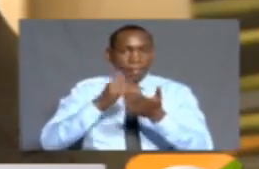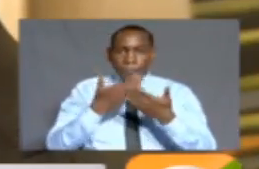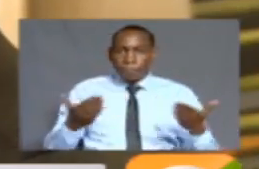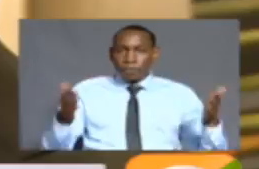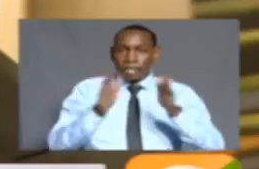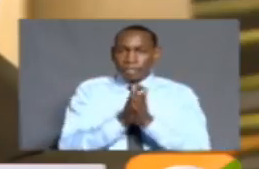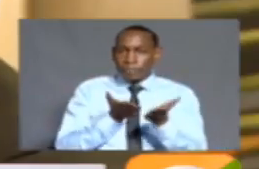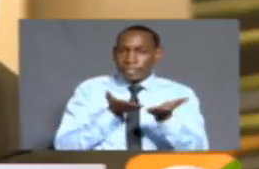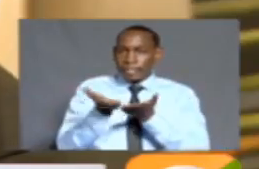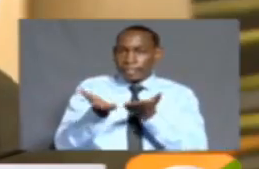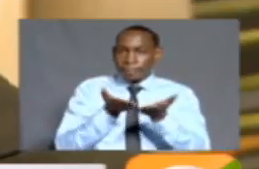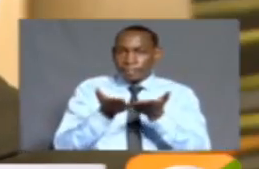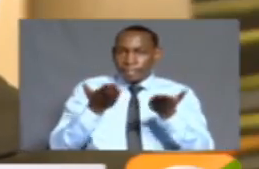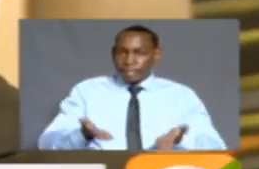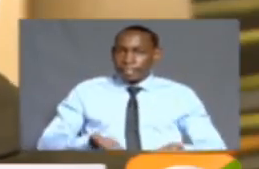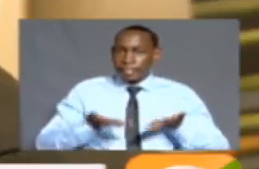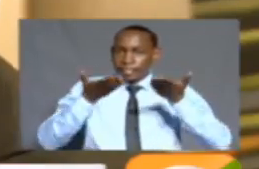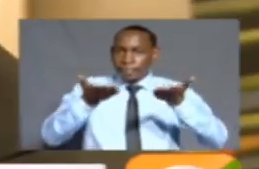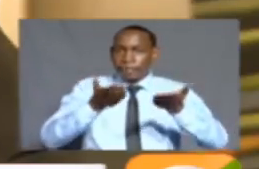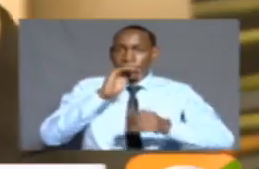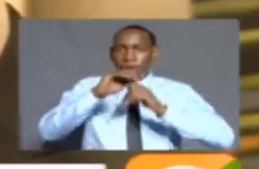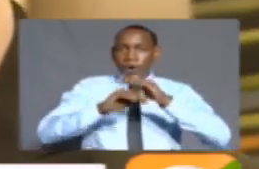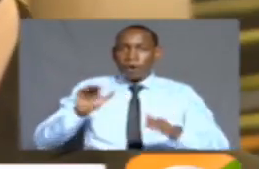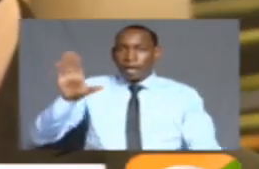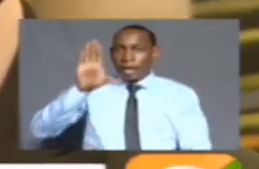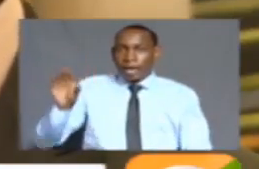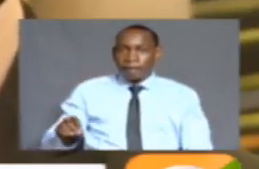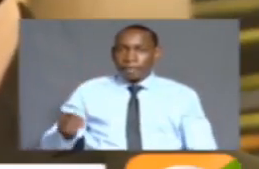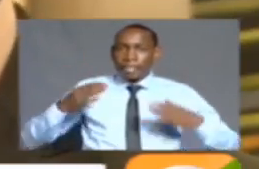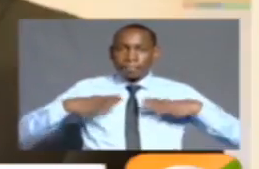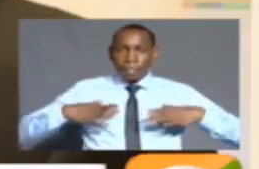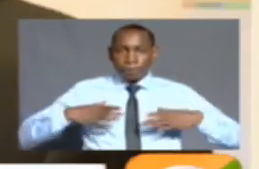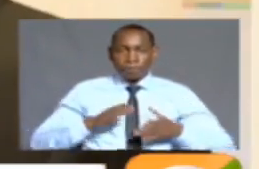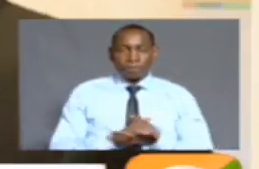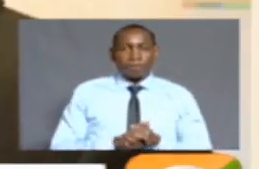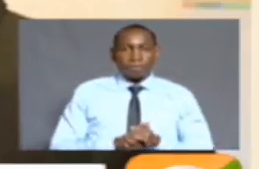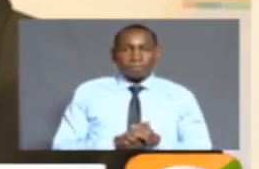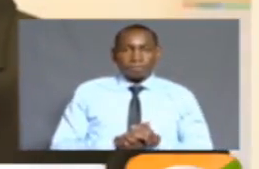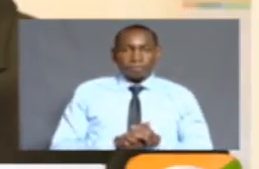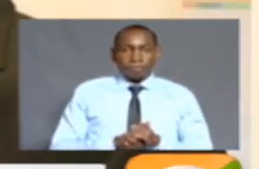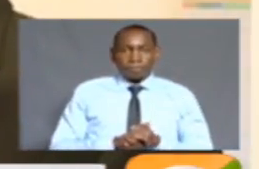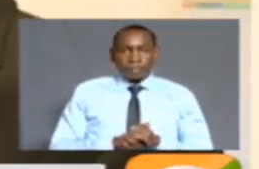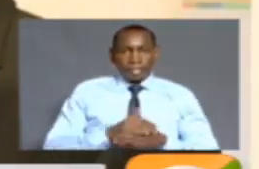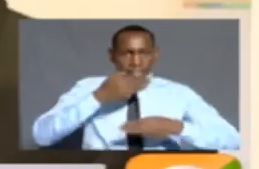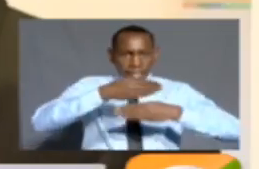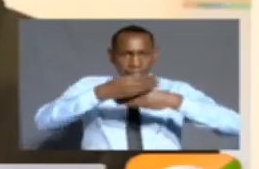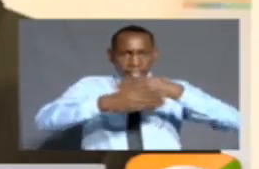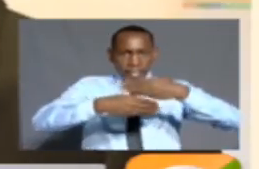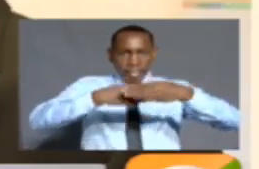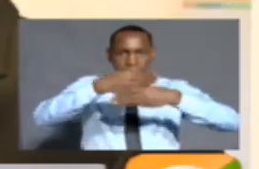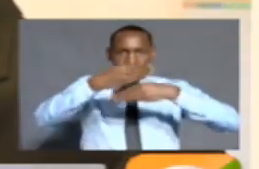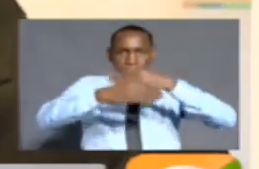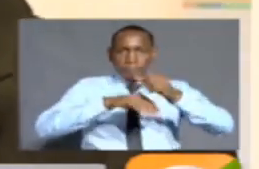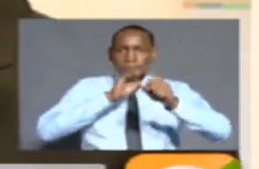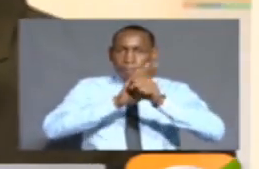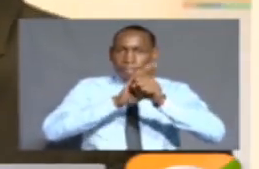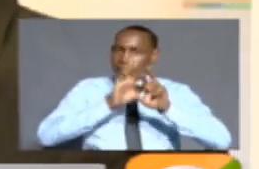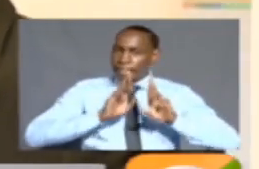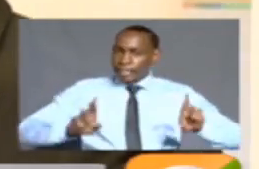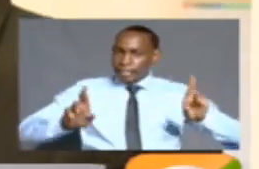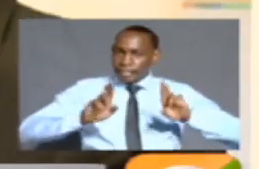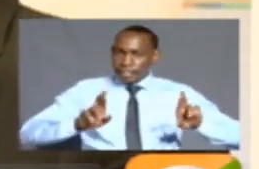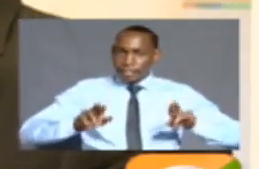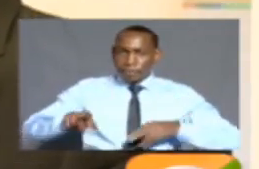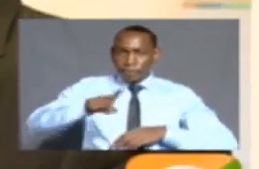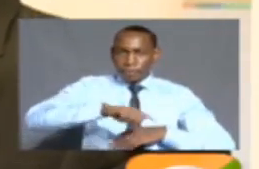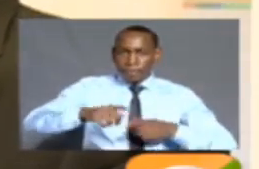and our services are being availed to all the African citizens. So a lot of that infrastructure is really already in place. We're just trying to